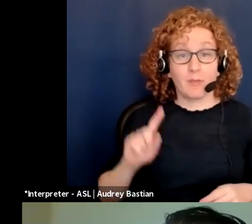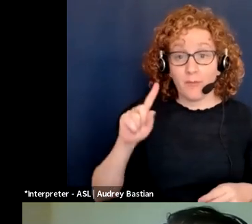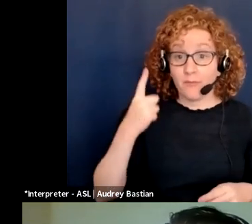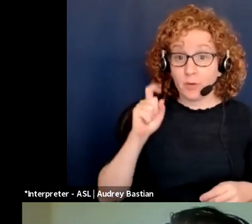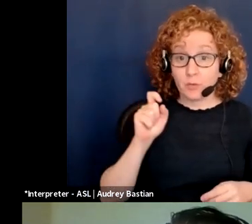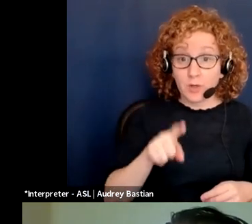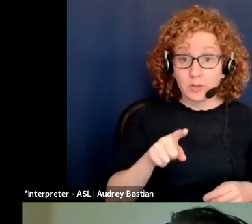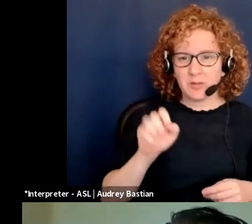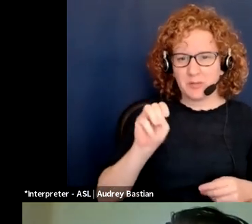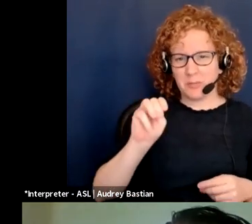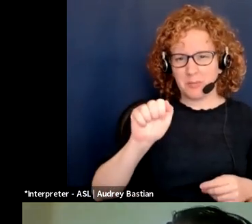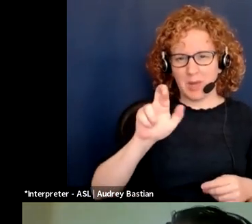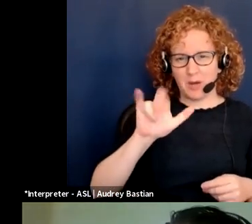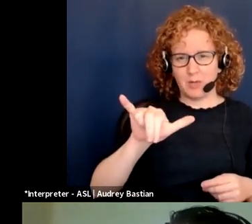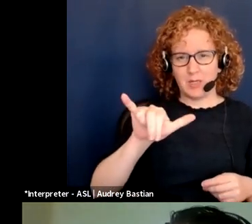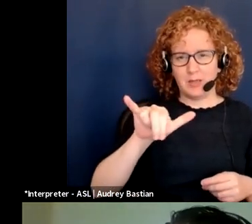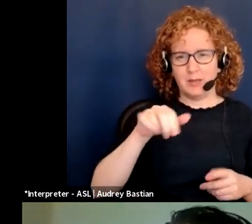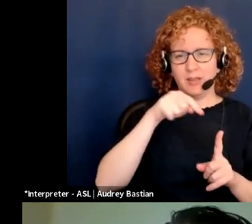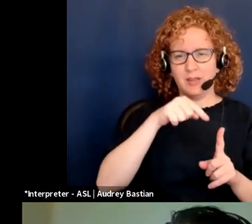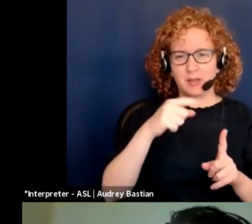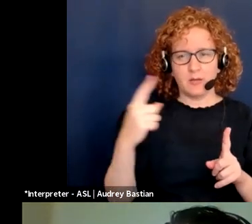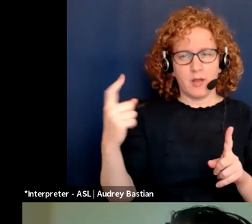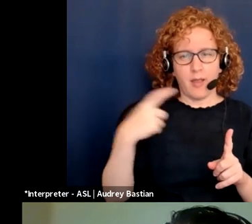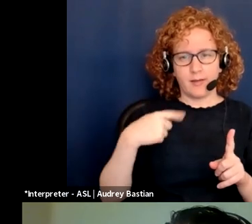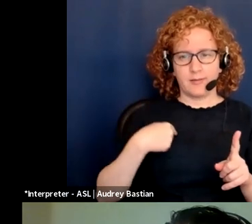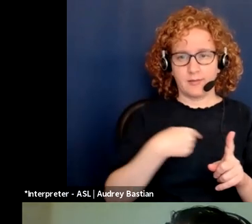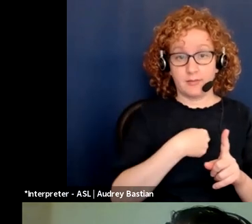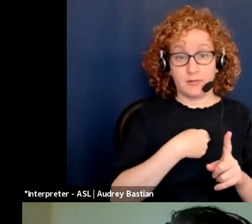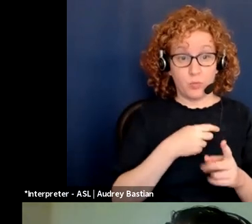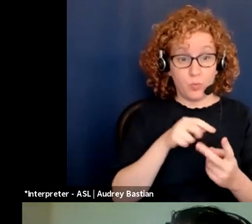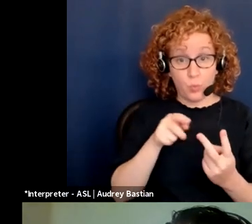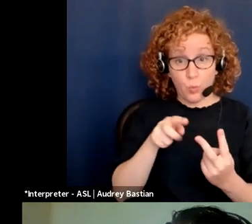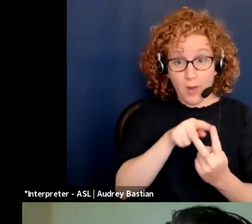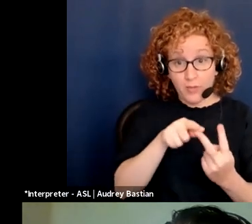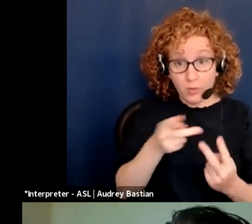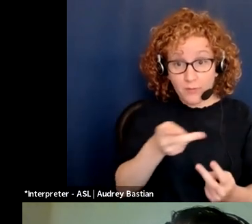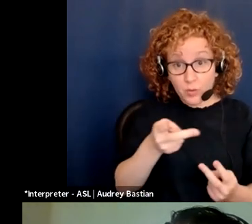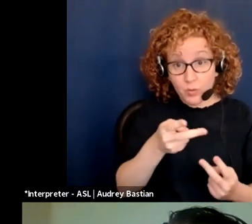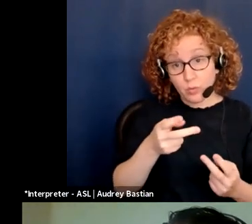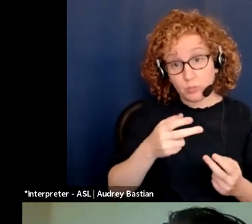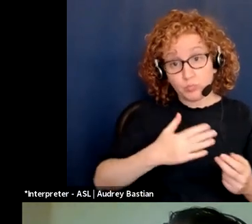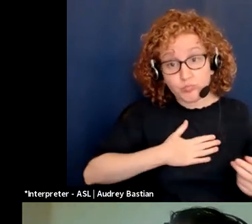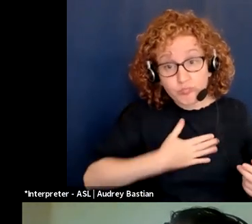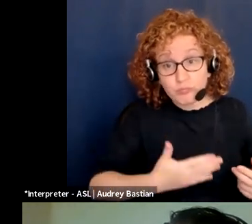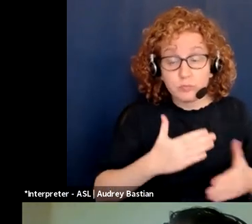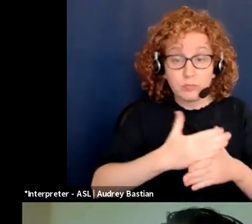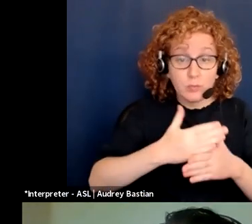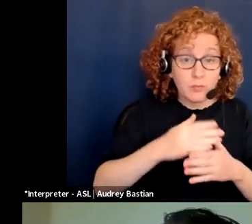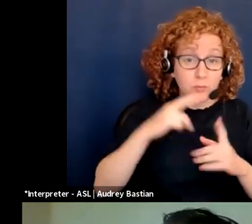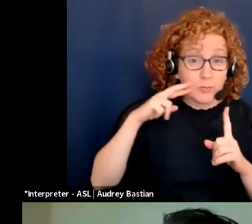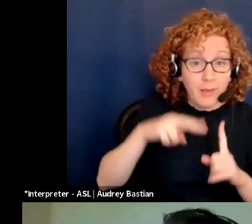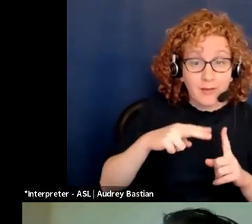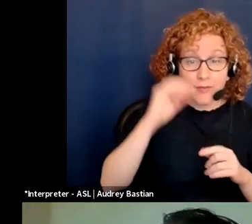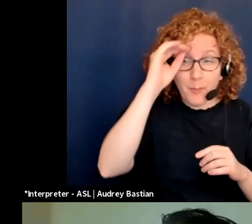one is from Mary, who asks us, would either of you be willing to share a perspective or opinion